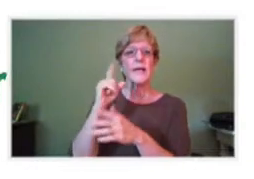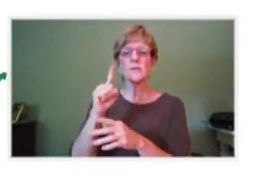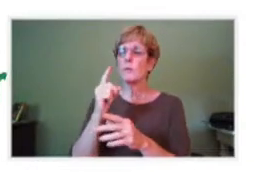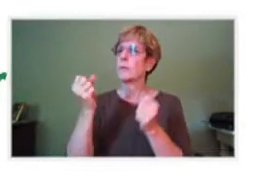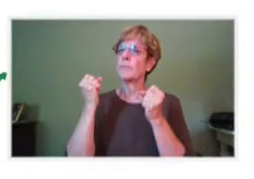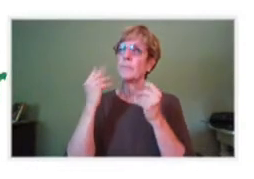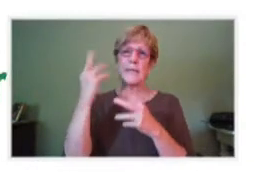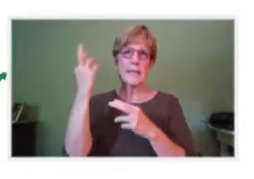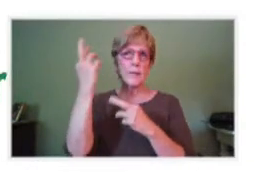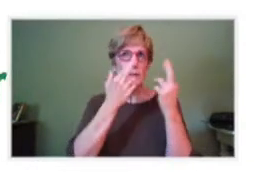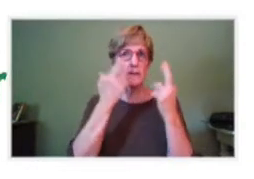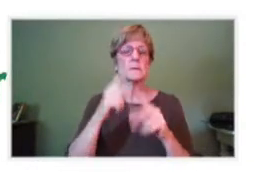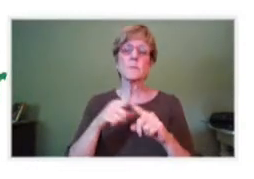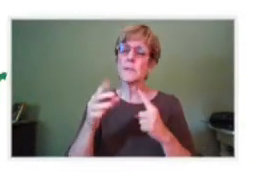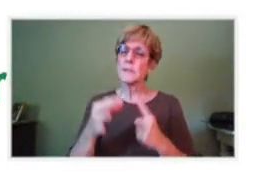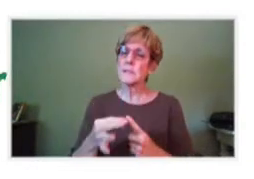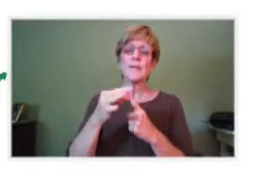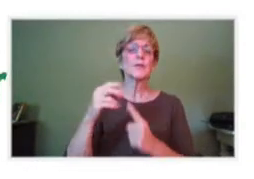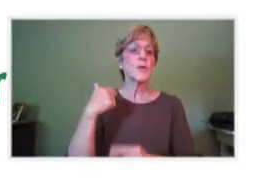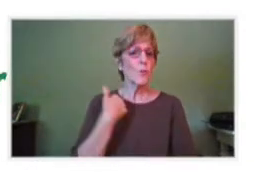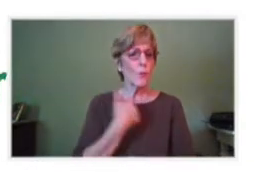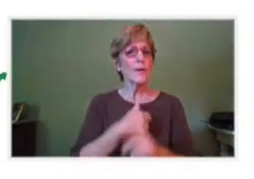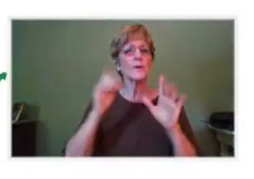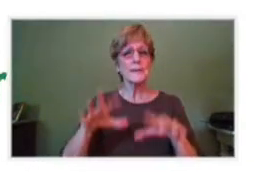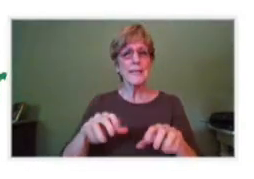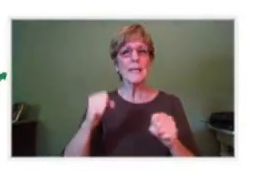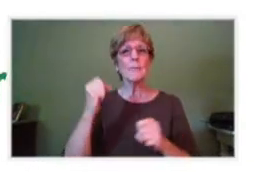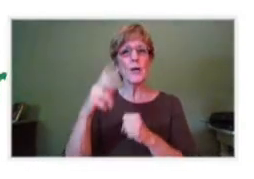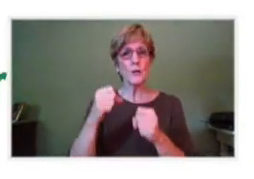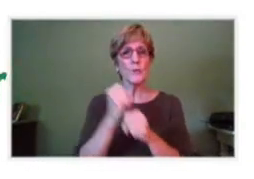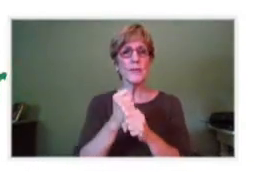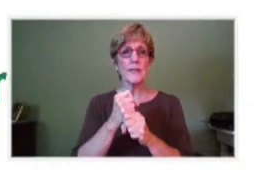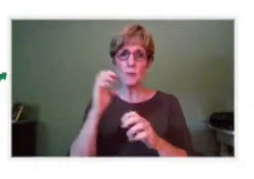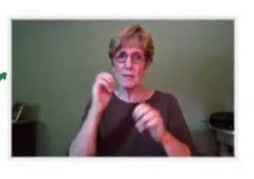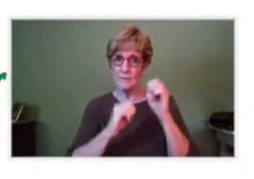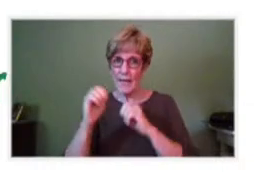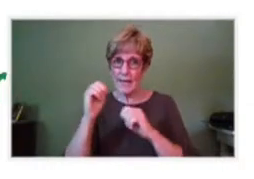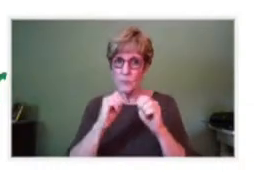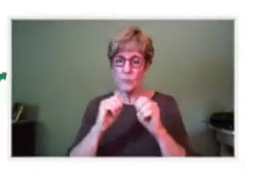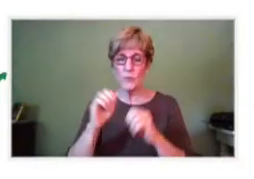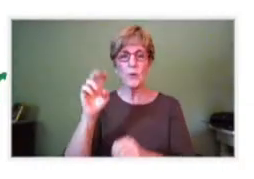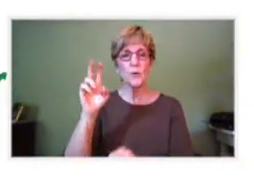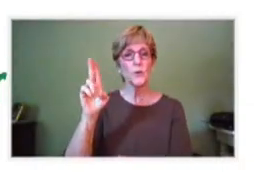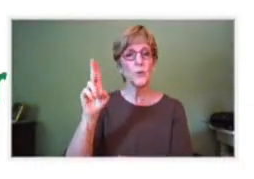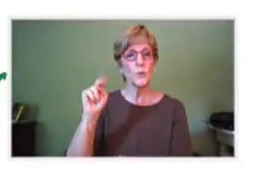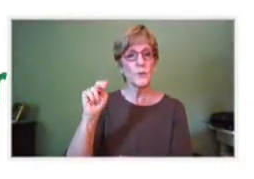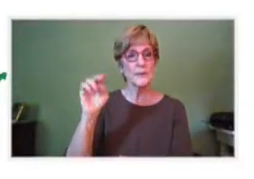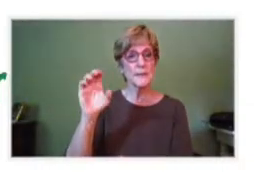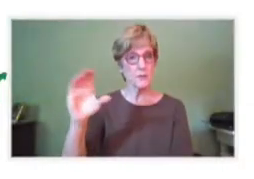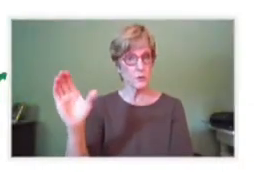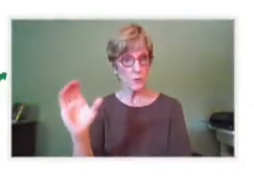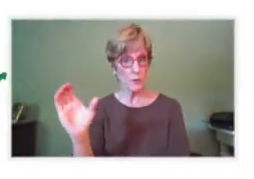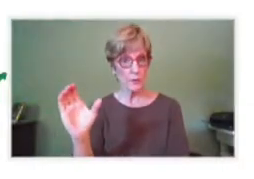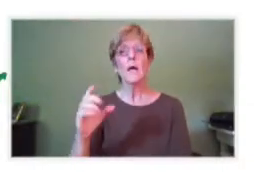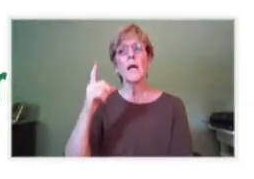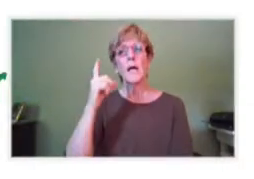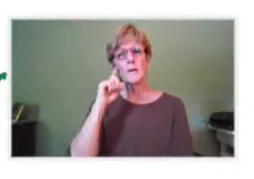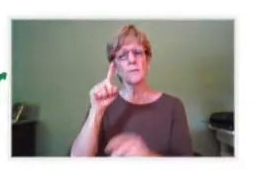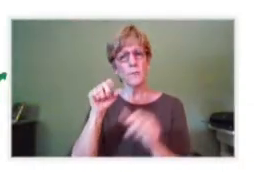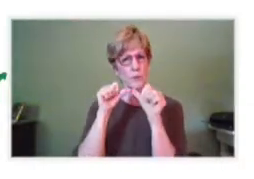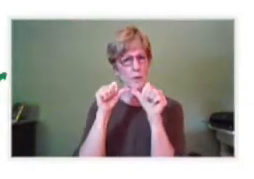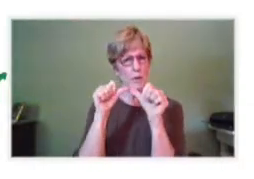but especially because we are undertaking a three-year evaluation with UNC Charlotte, and for the sake of continuity of